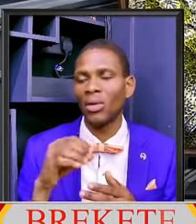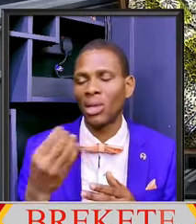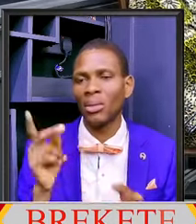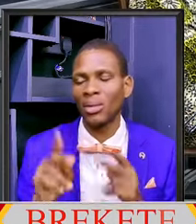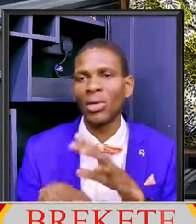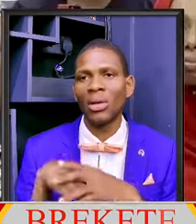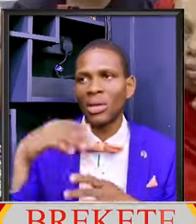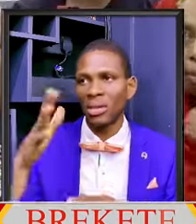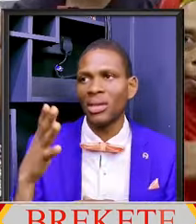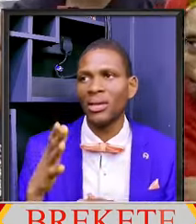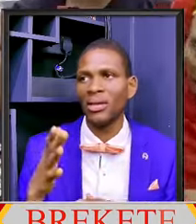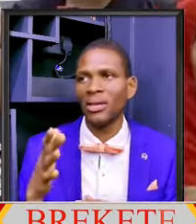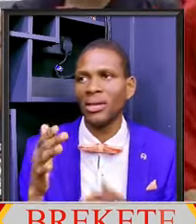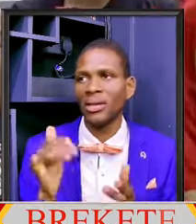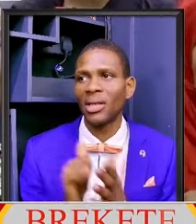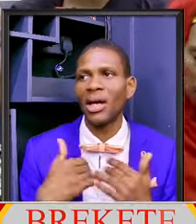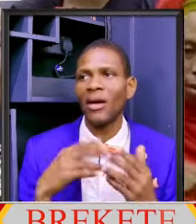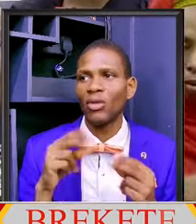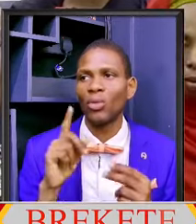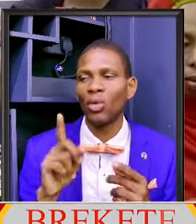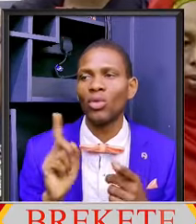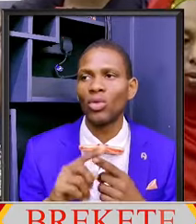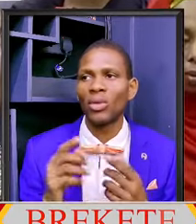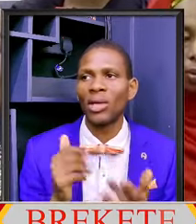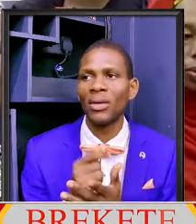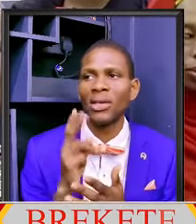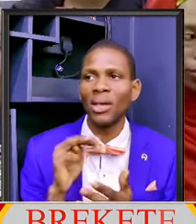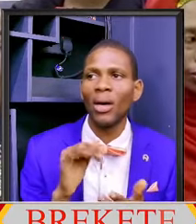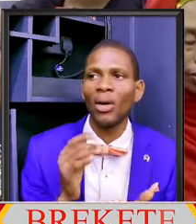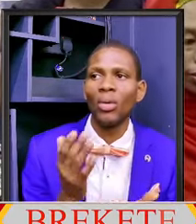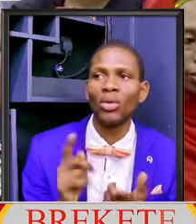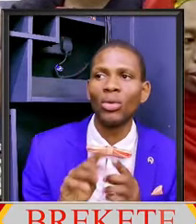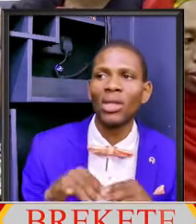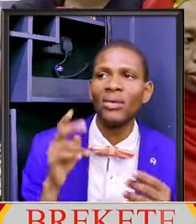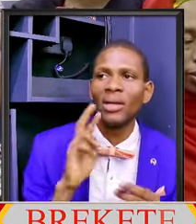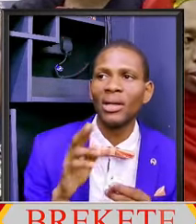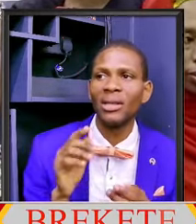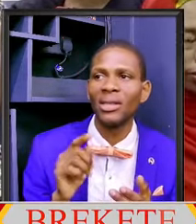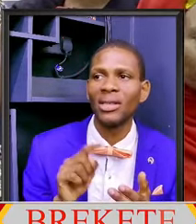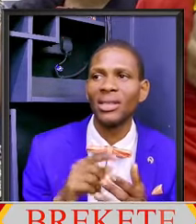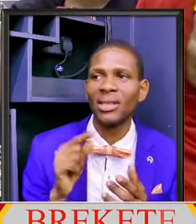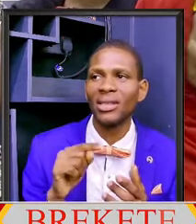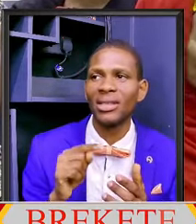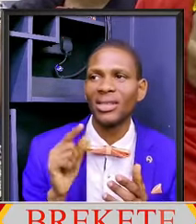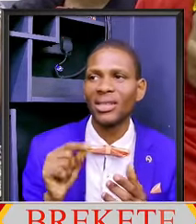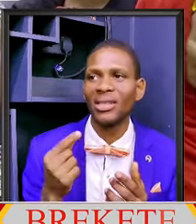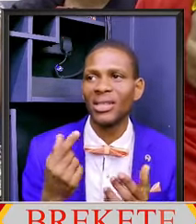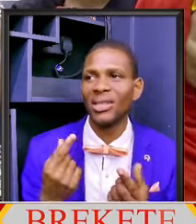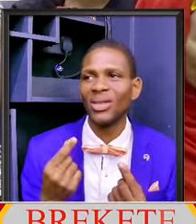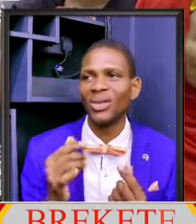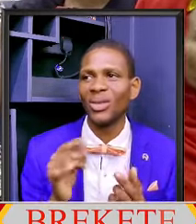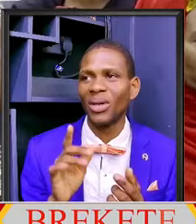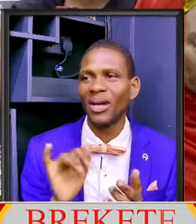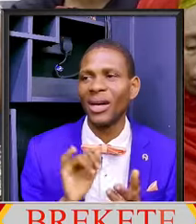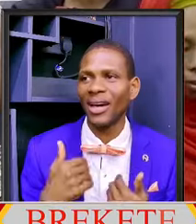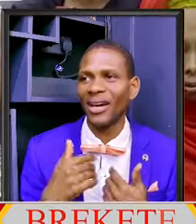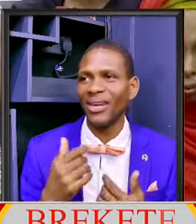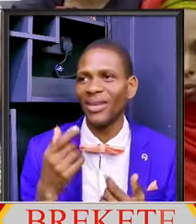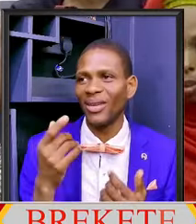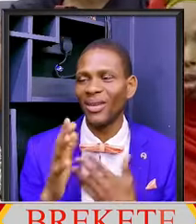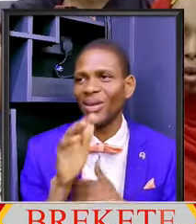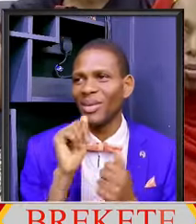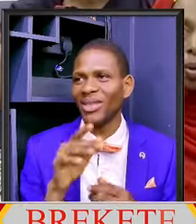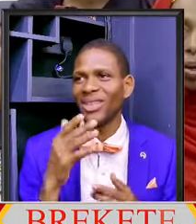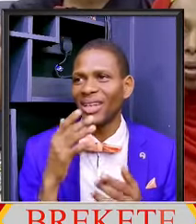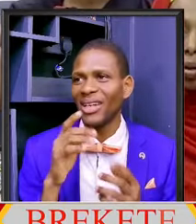there that have nobody to cry out for them. I just want to extend the little one I have for her. Thank you. Hey, may God